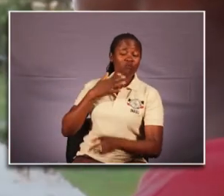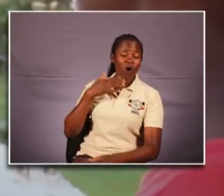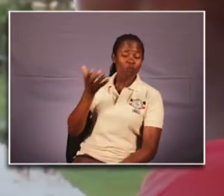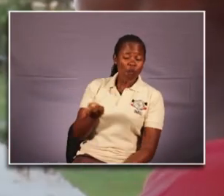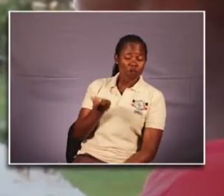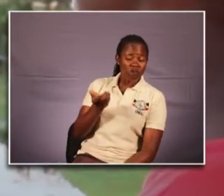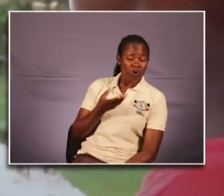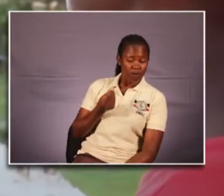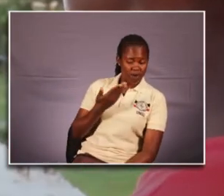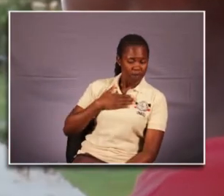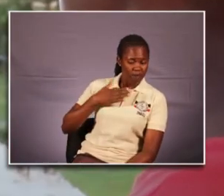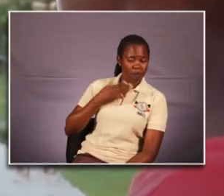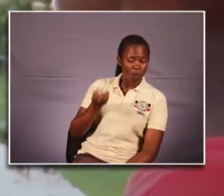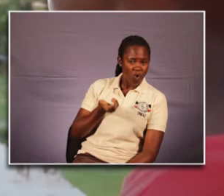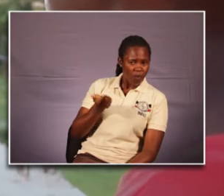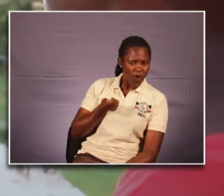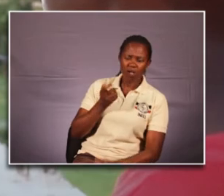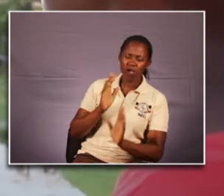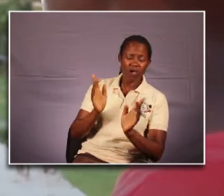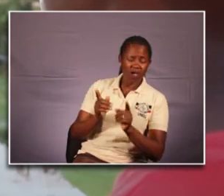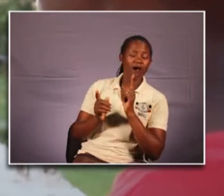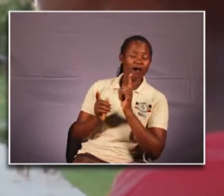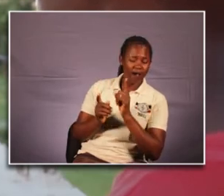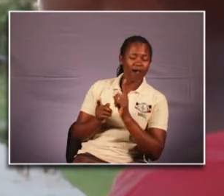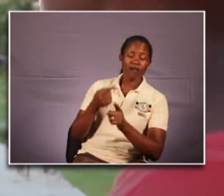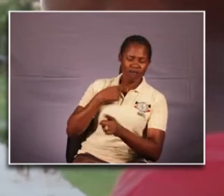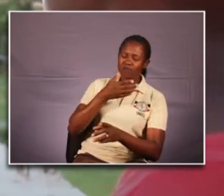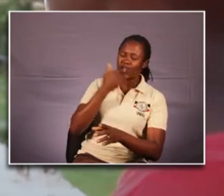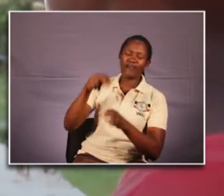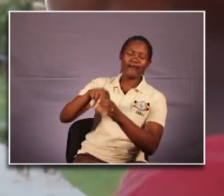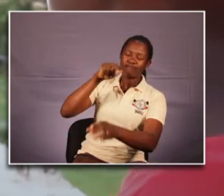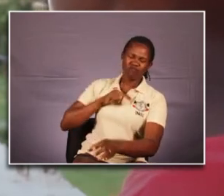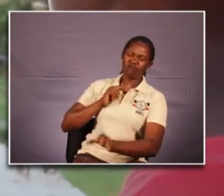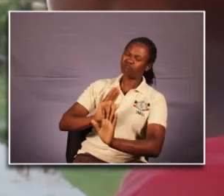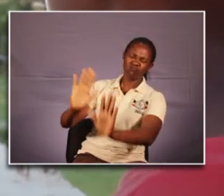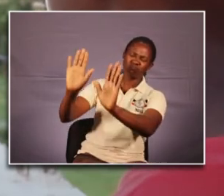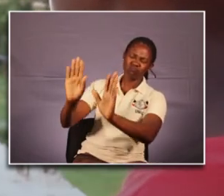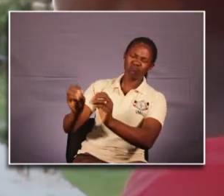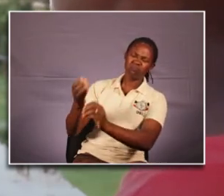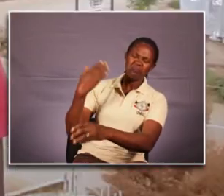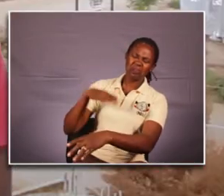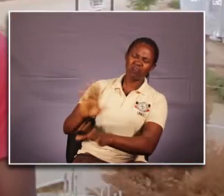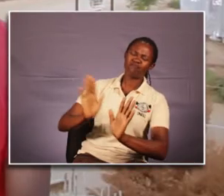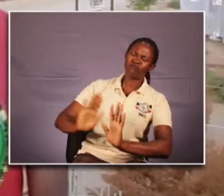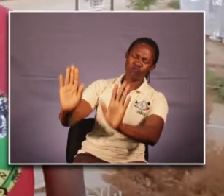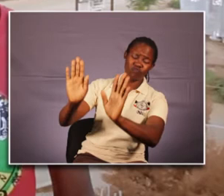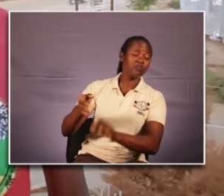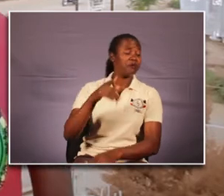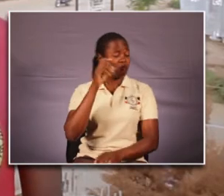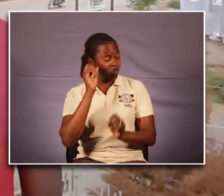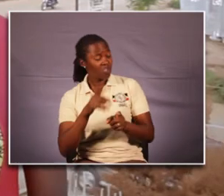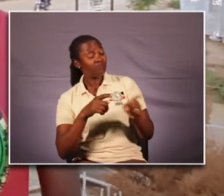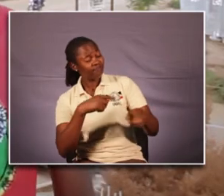using me all this while just because I have money? That's one more reason for me to leave this hell of a brotherhood. You can do anything